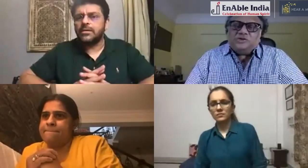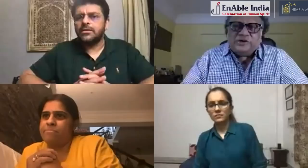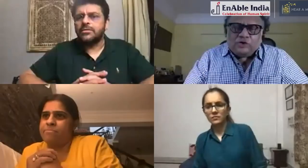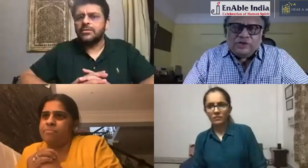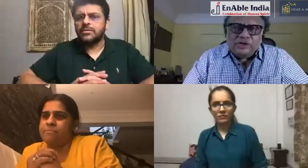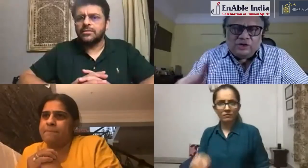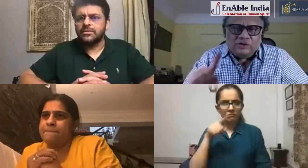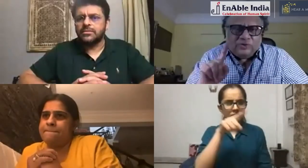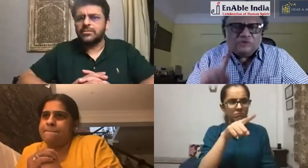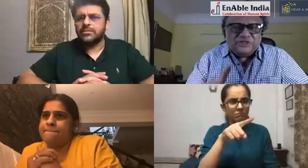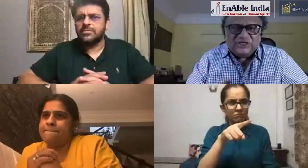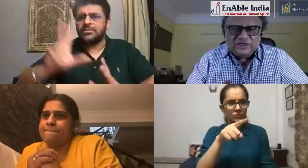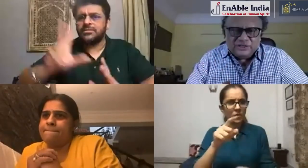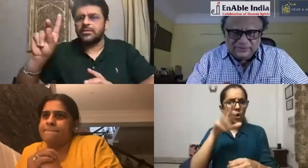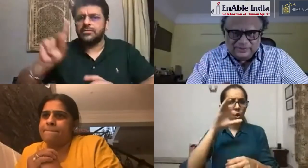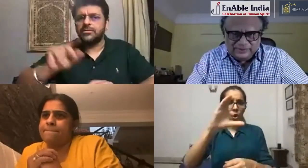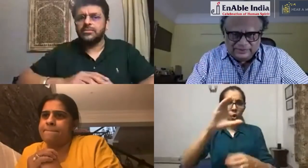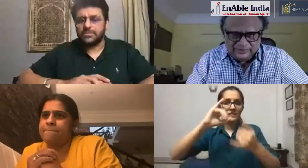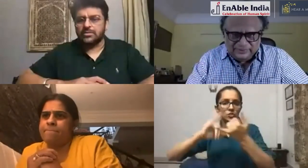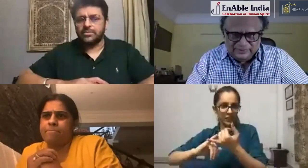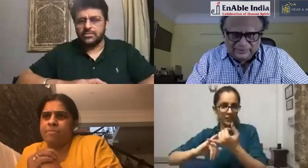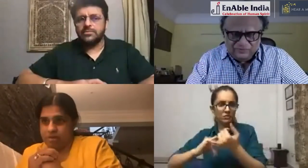You are talking of Covishield.